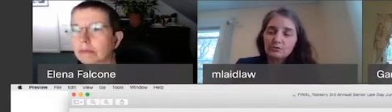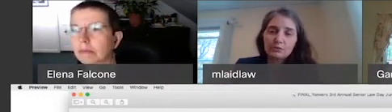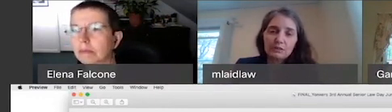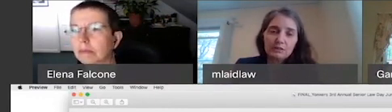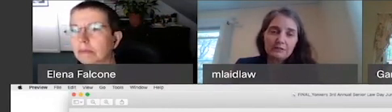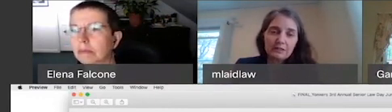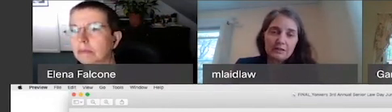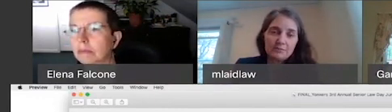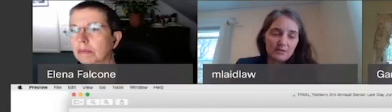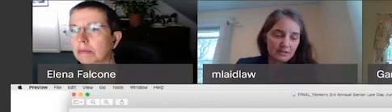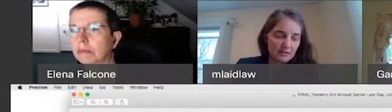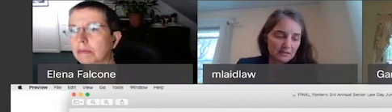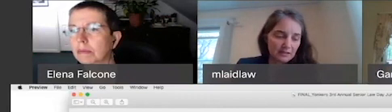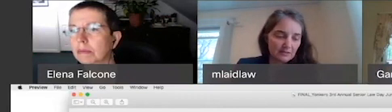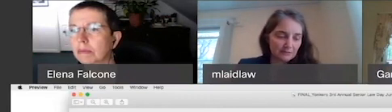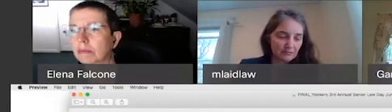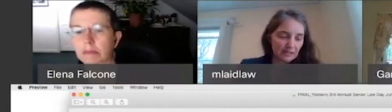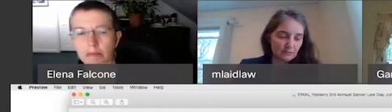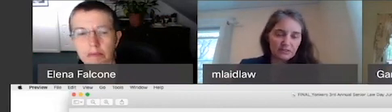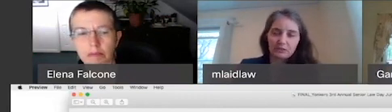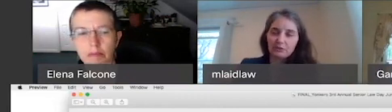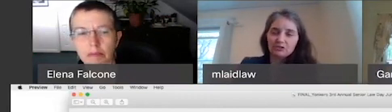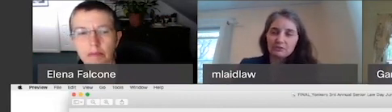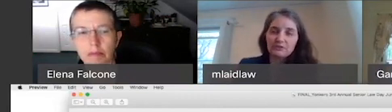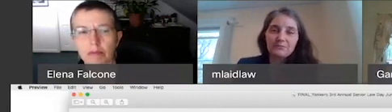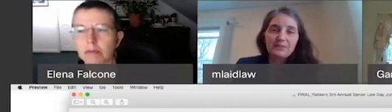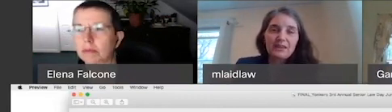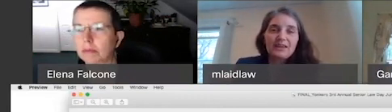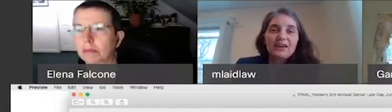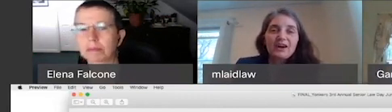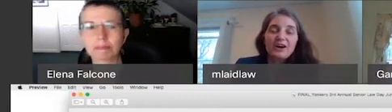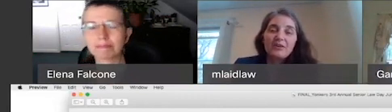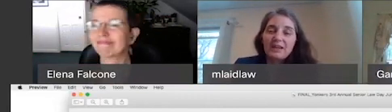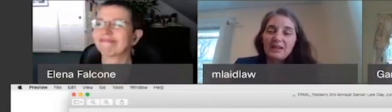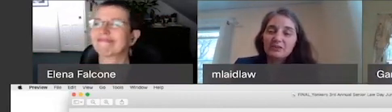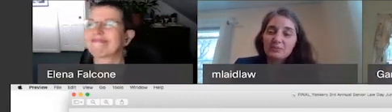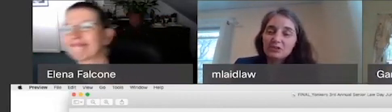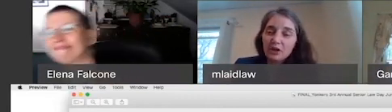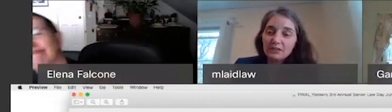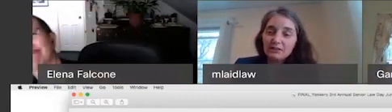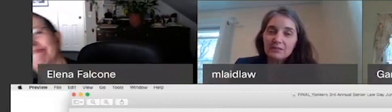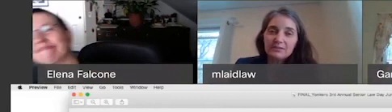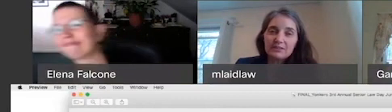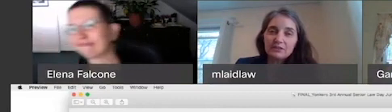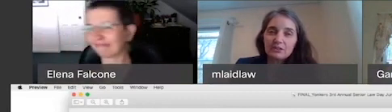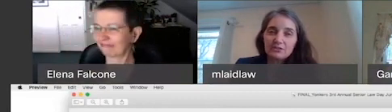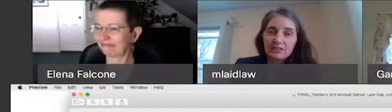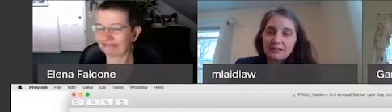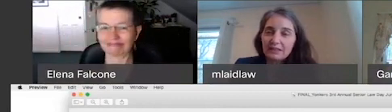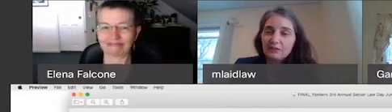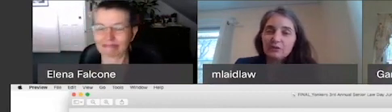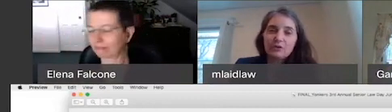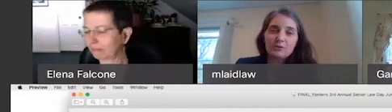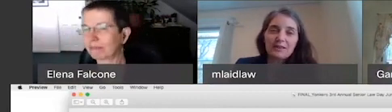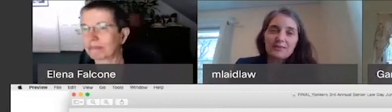who's really living and breathing these particular issues. All right. And so I've been talking a lot about senior issues. And Elena,